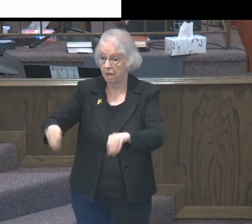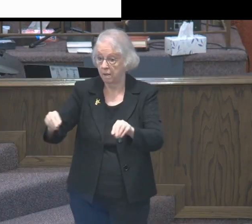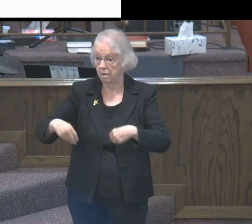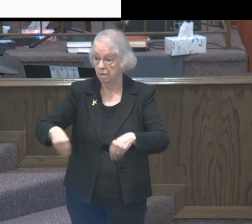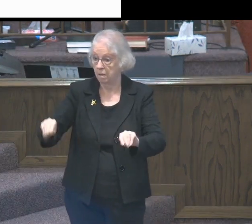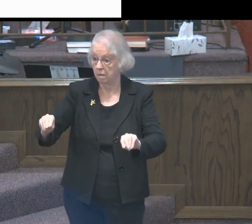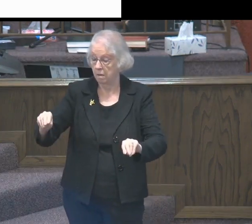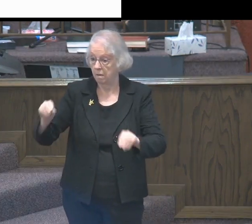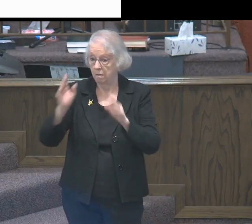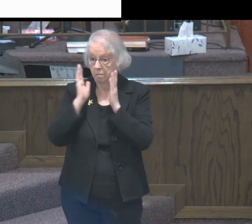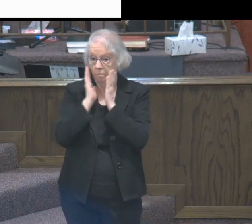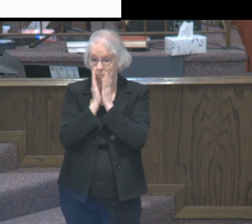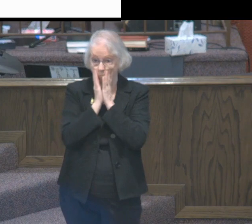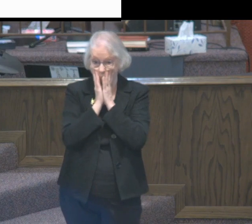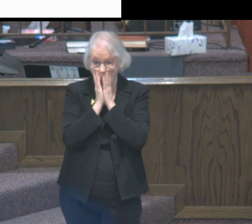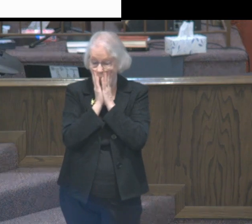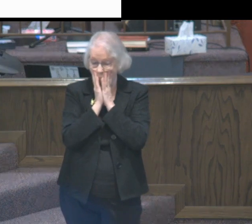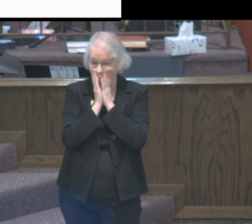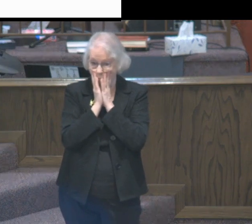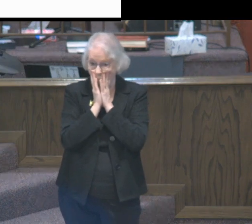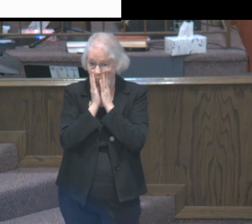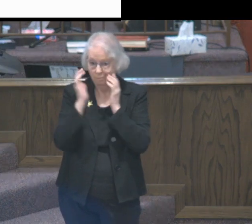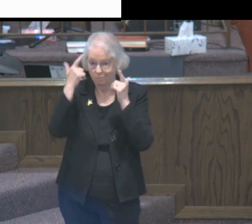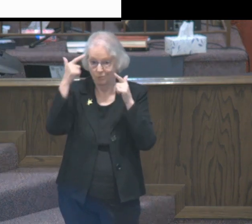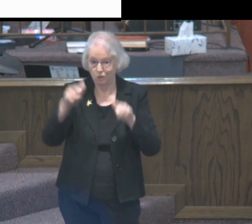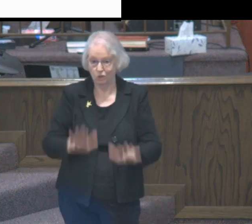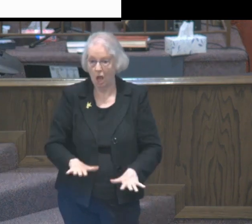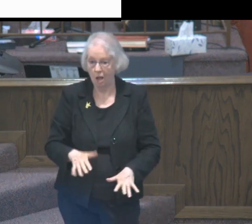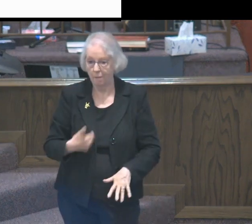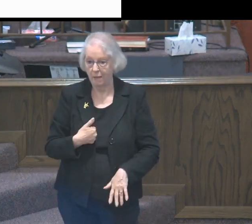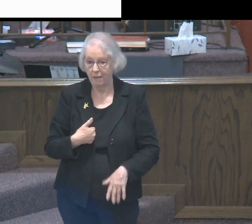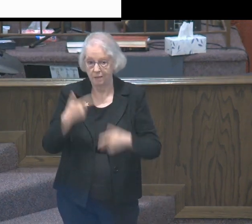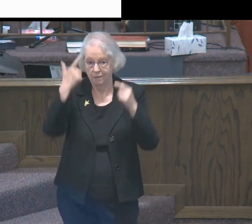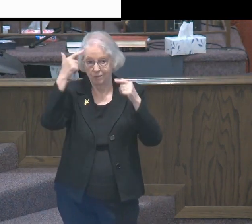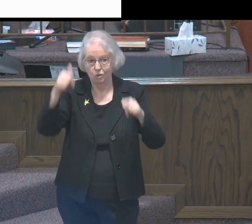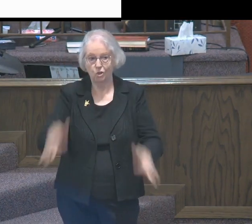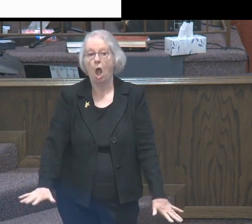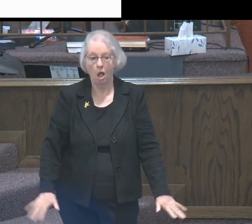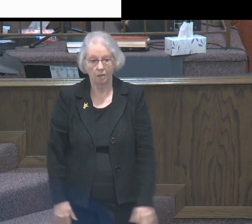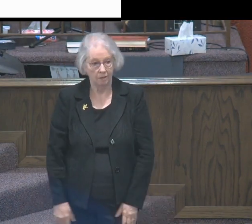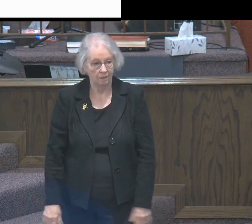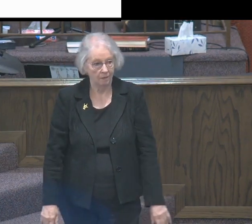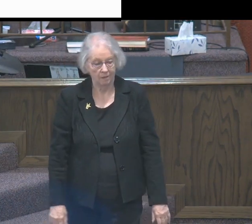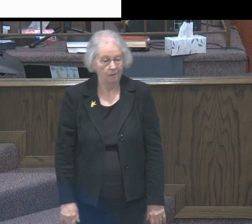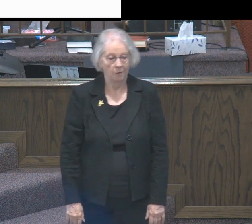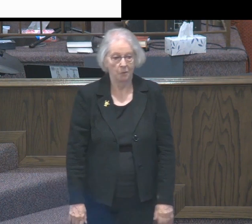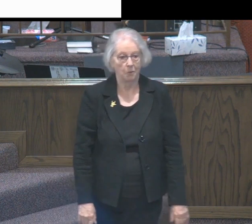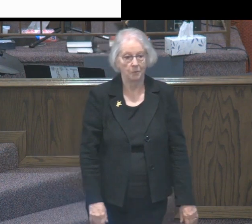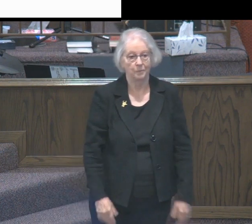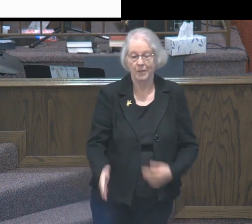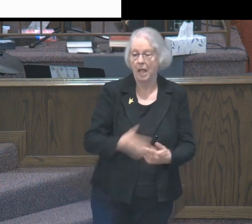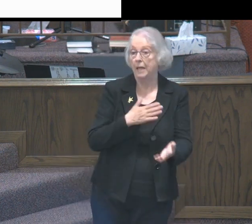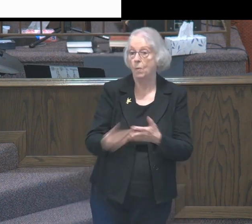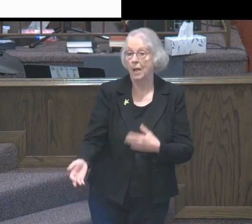has not changed the standards. We just interpret them to meet our particular situation